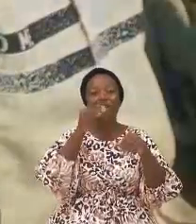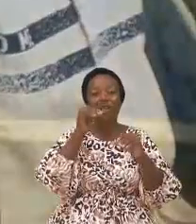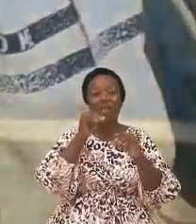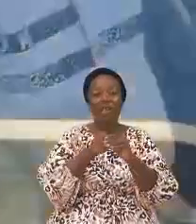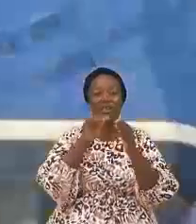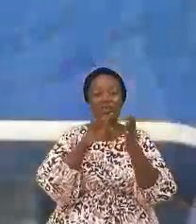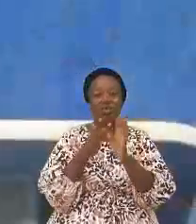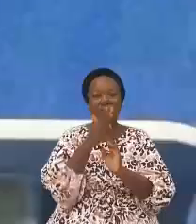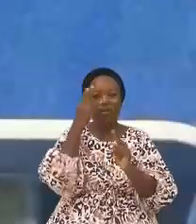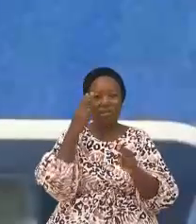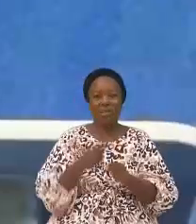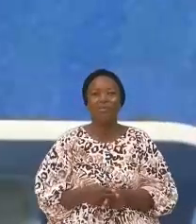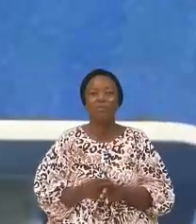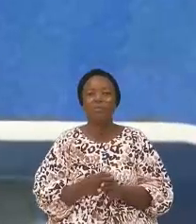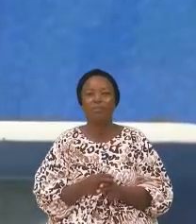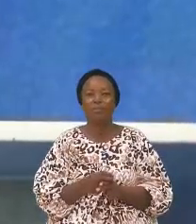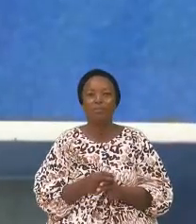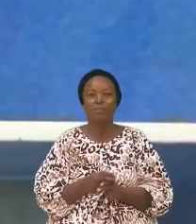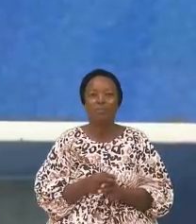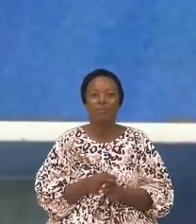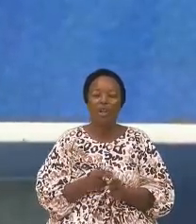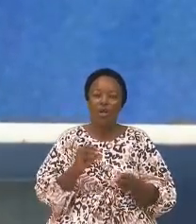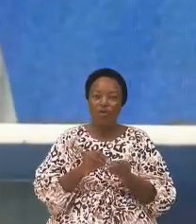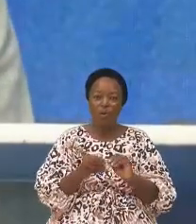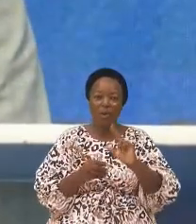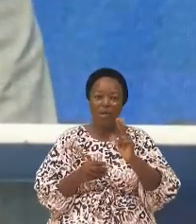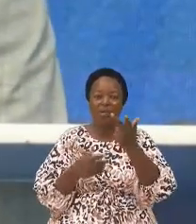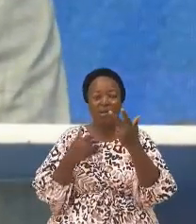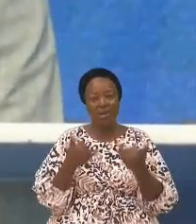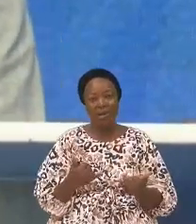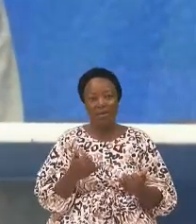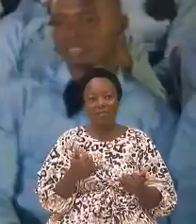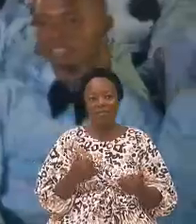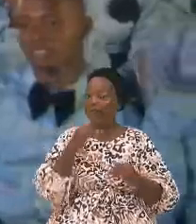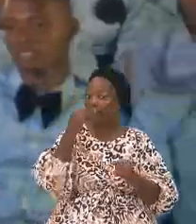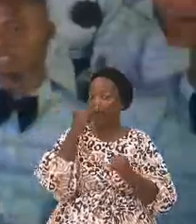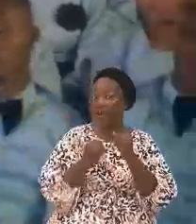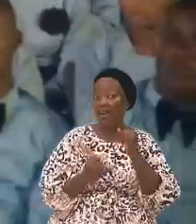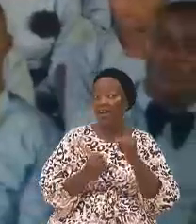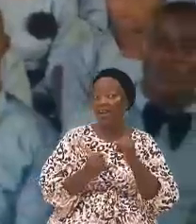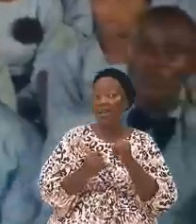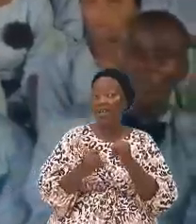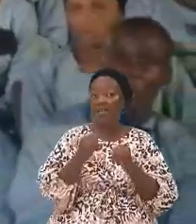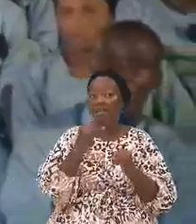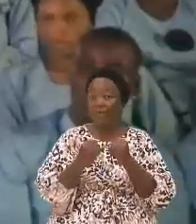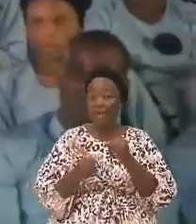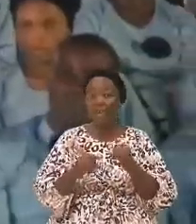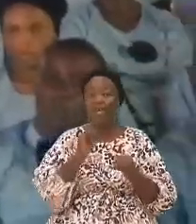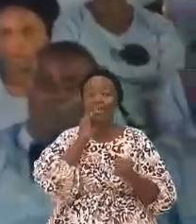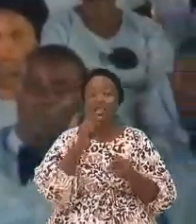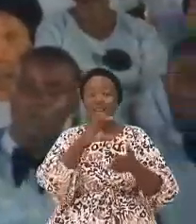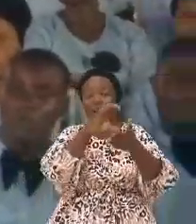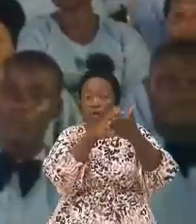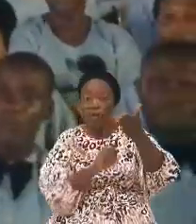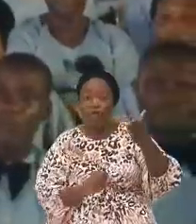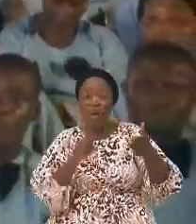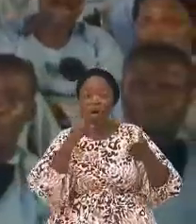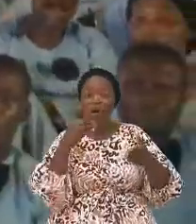It's confirmed in heaven in Jesus' name. Number three